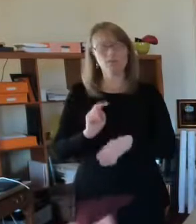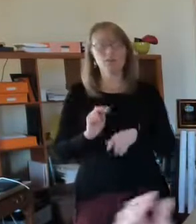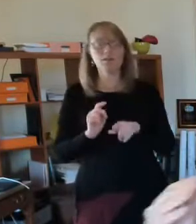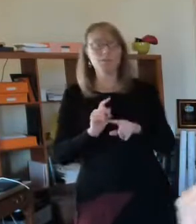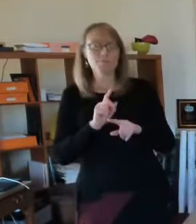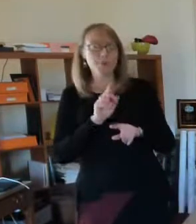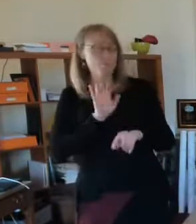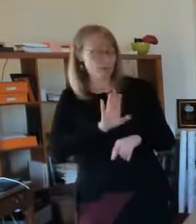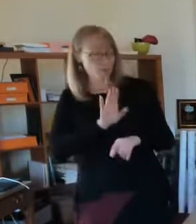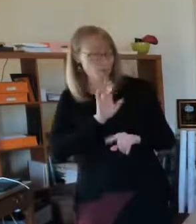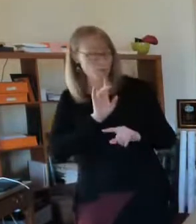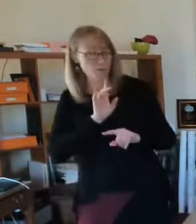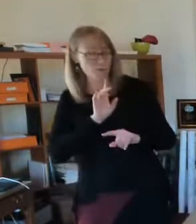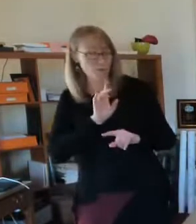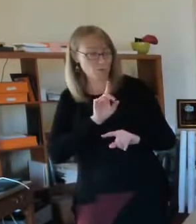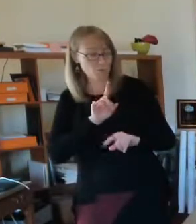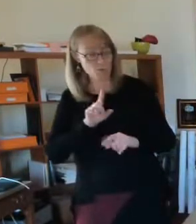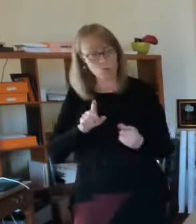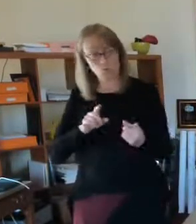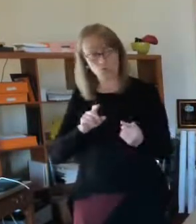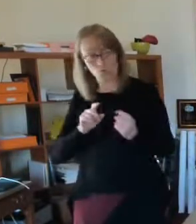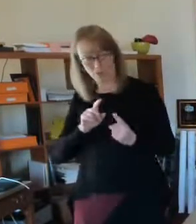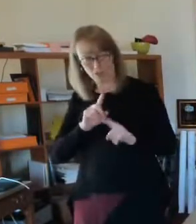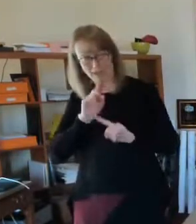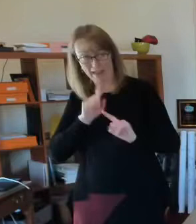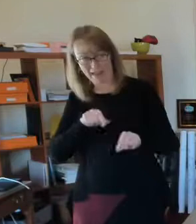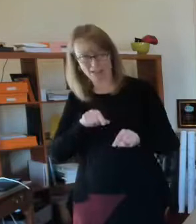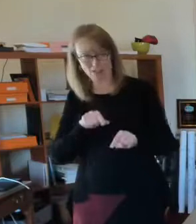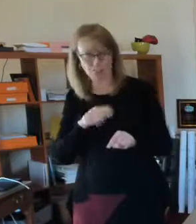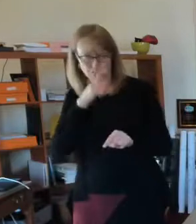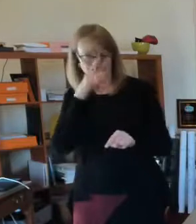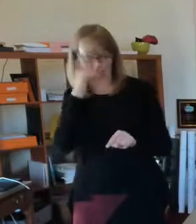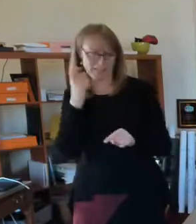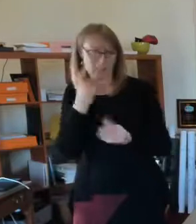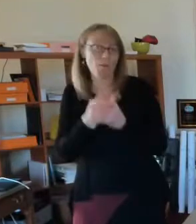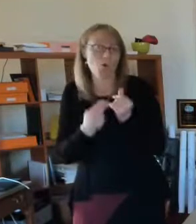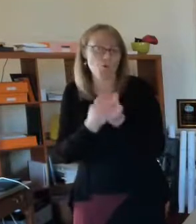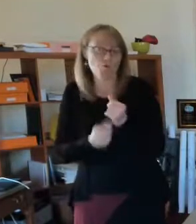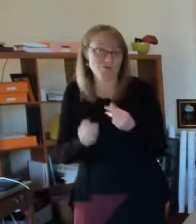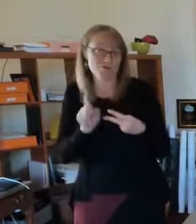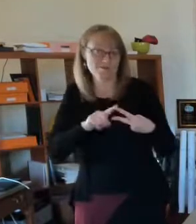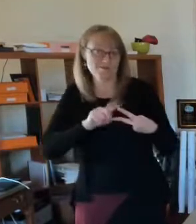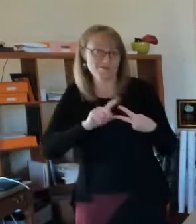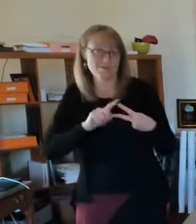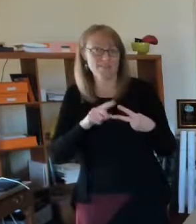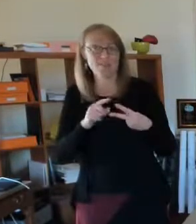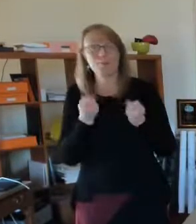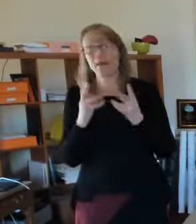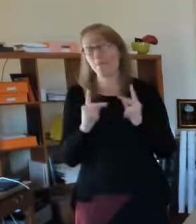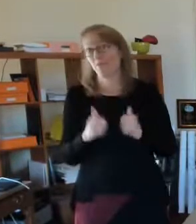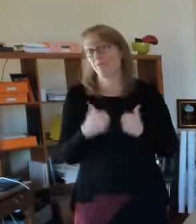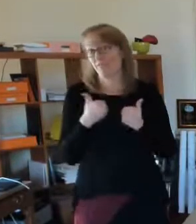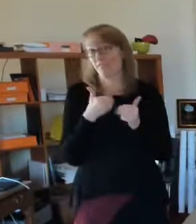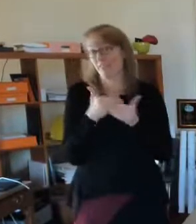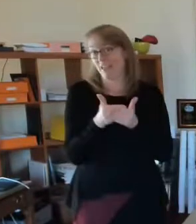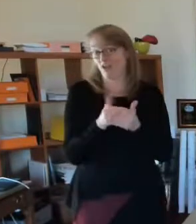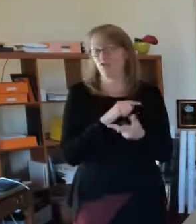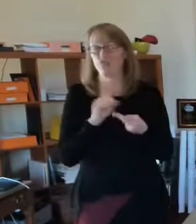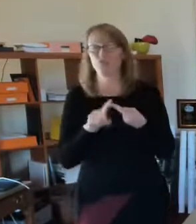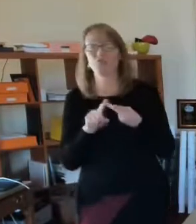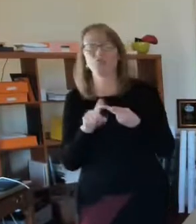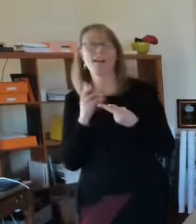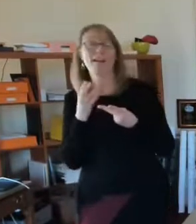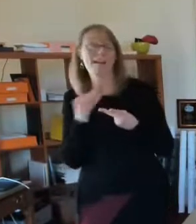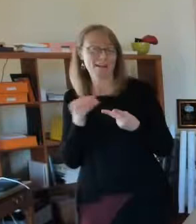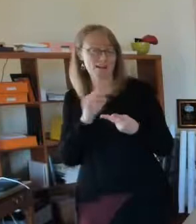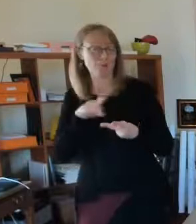been north or central. And because early on, we were not seeing that many cases south.